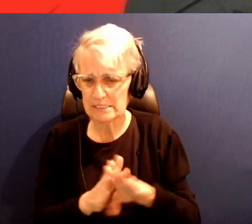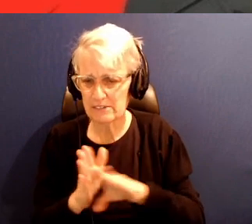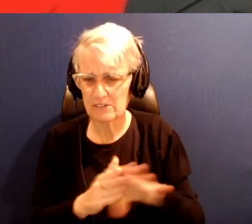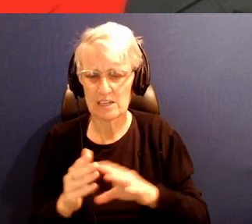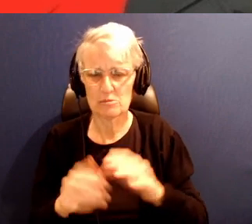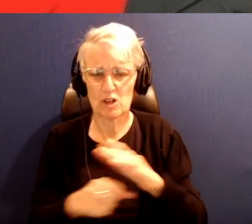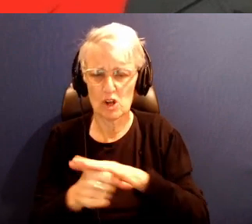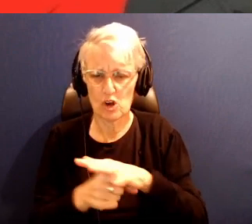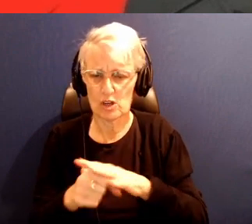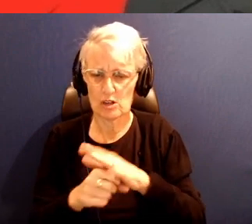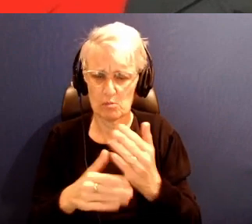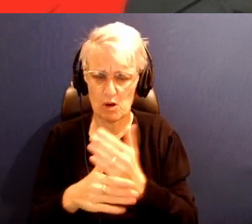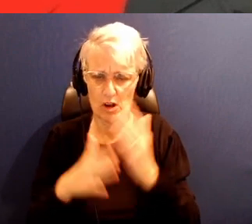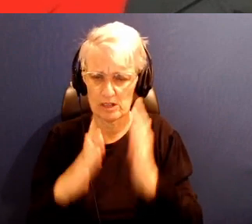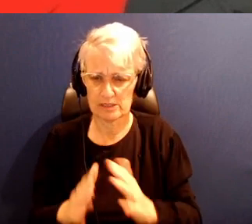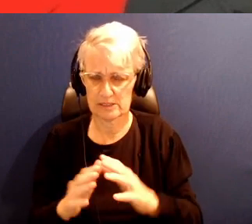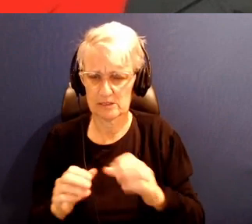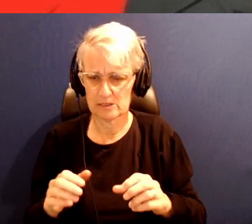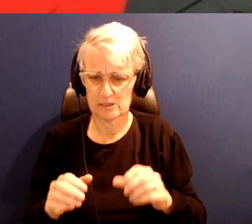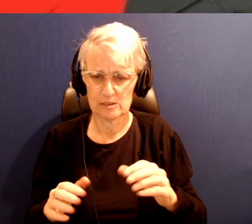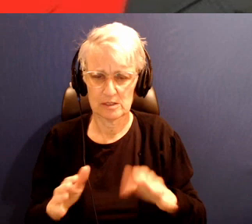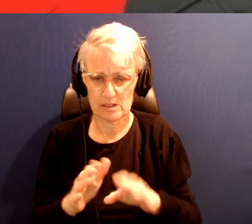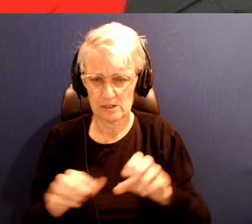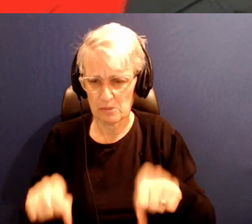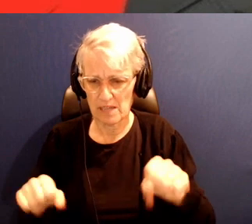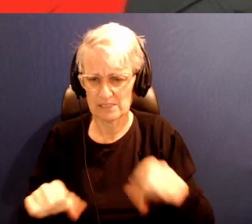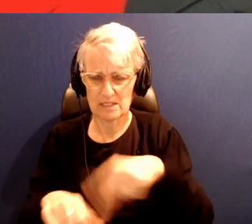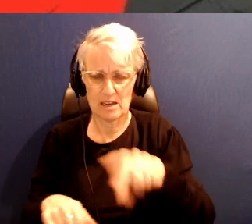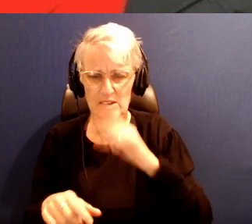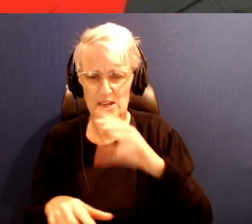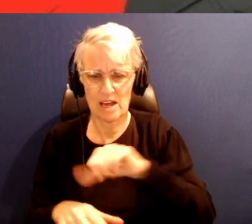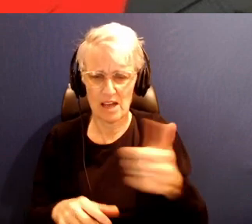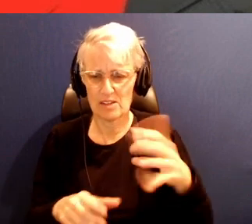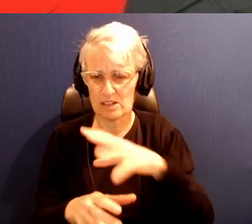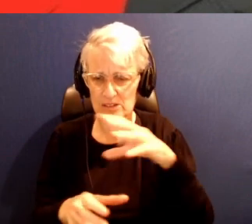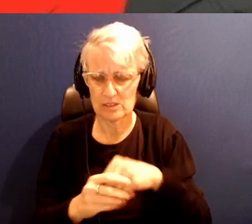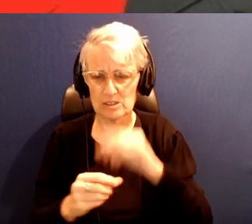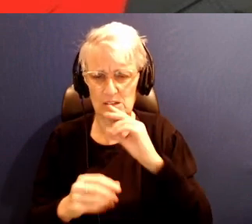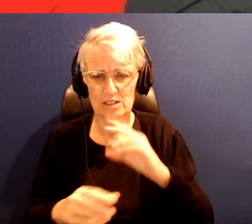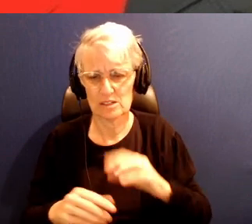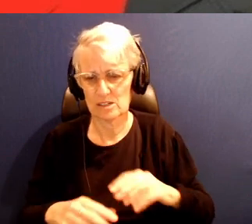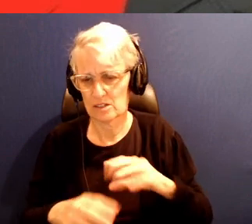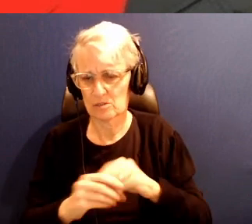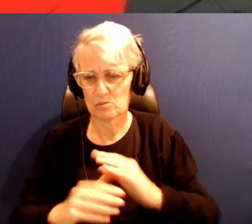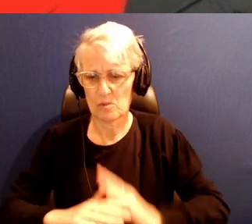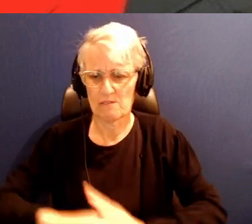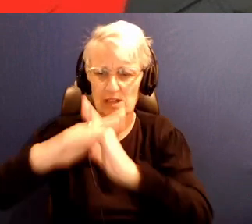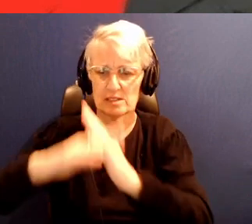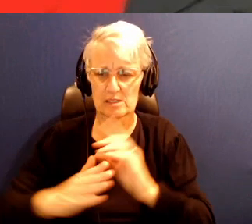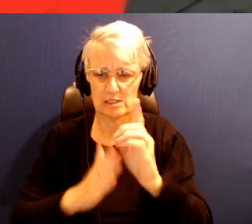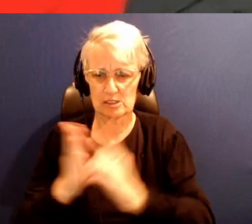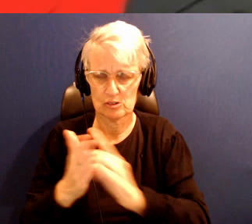partners' capacity and other stakeholders to provide inclusive environments that address and prevent